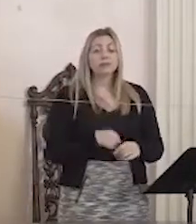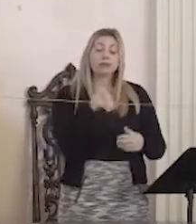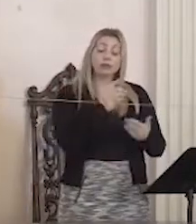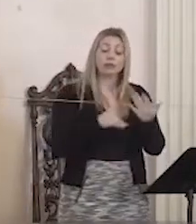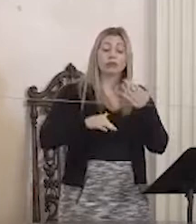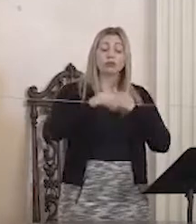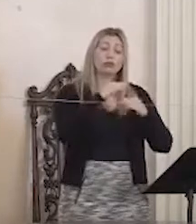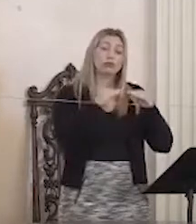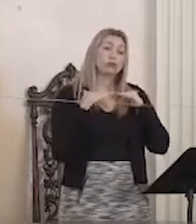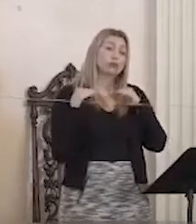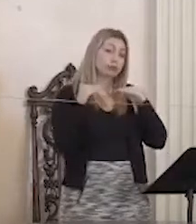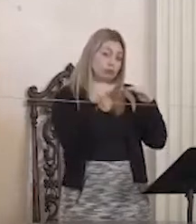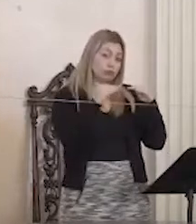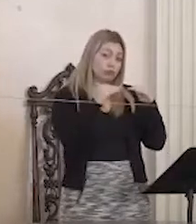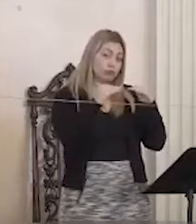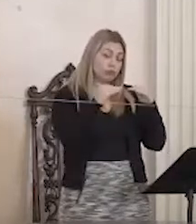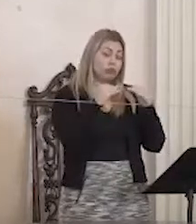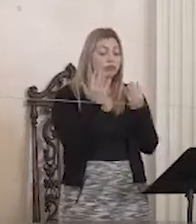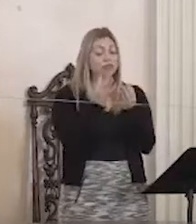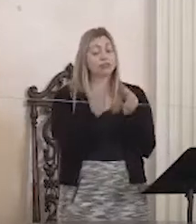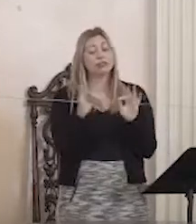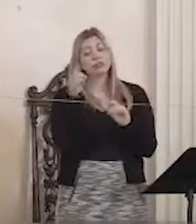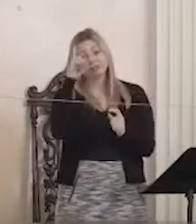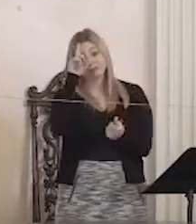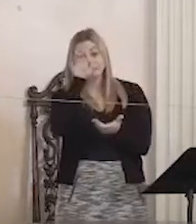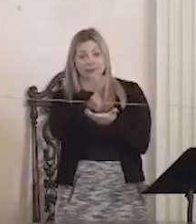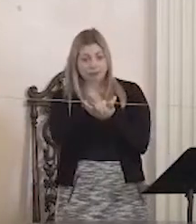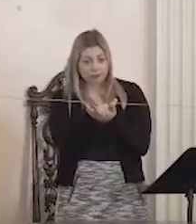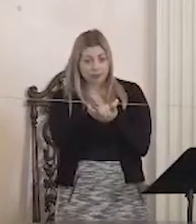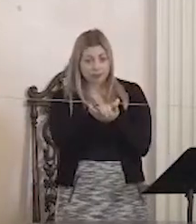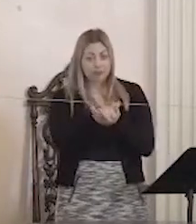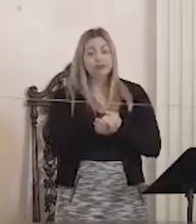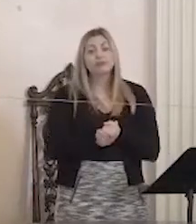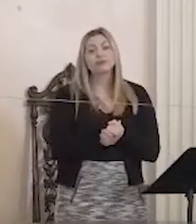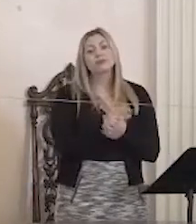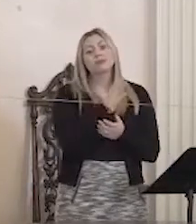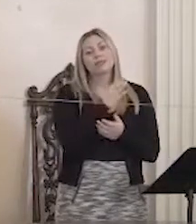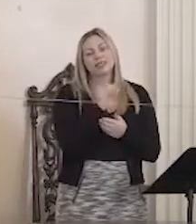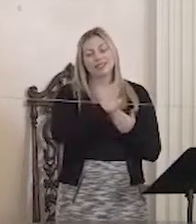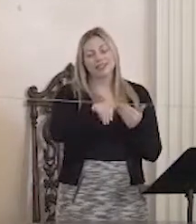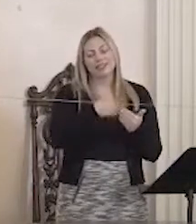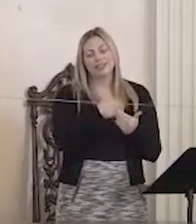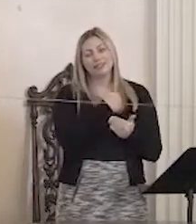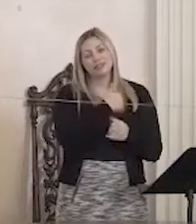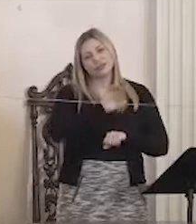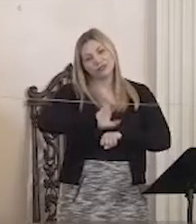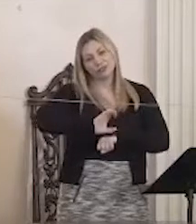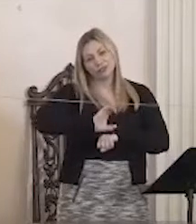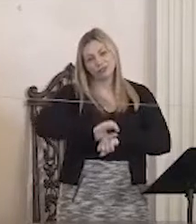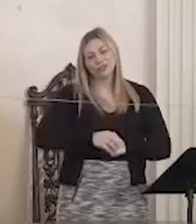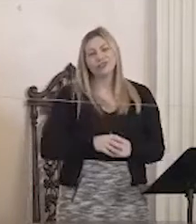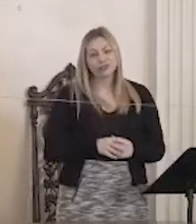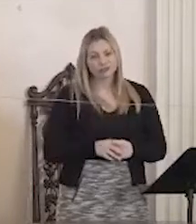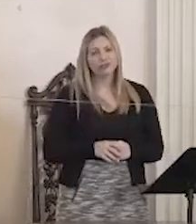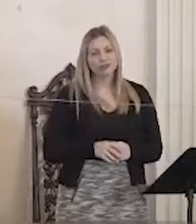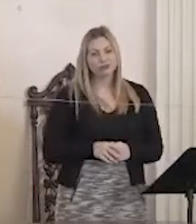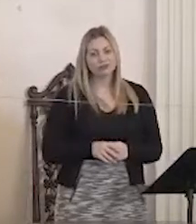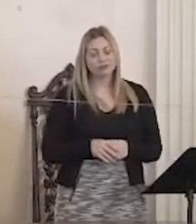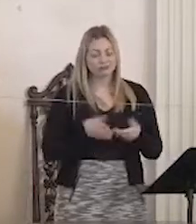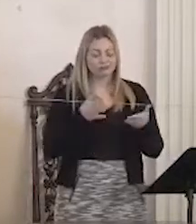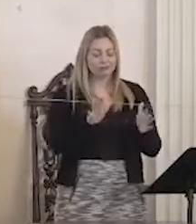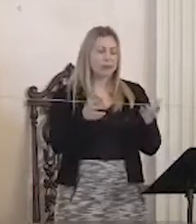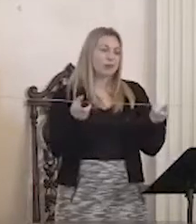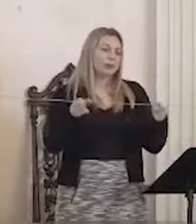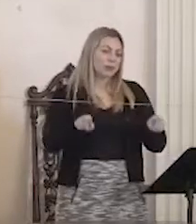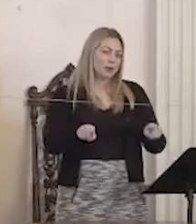social justice, freedom of belief, and All Souls Church. May it be